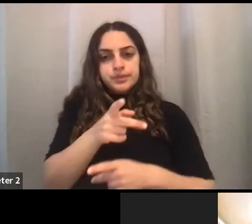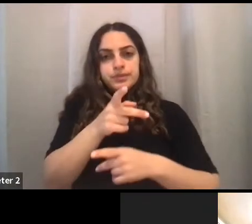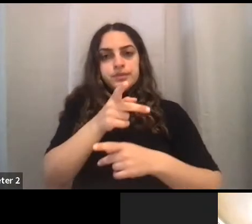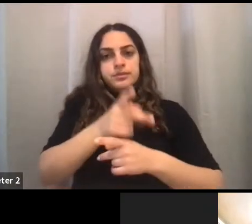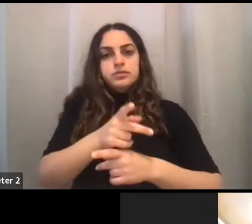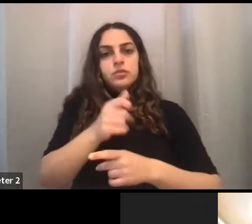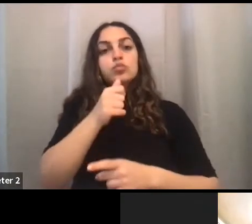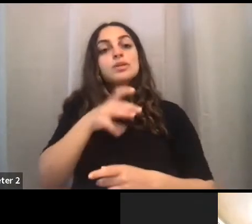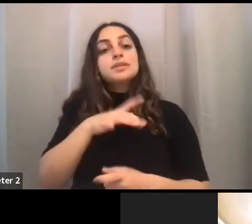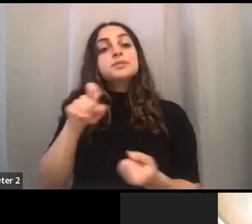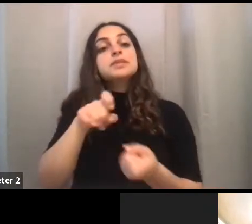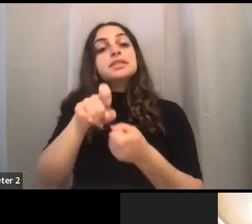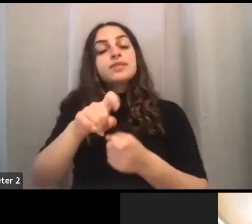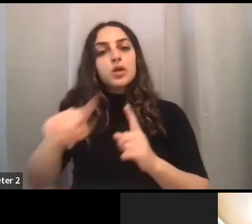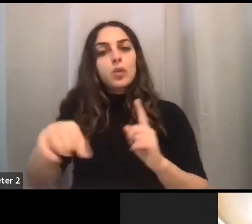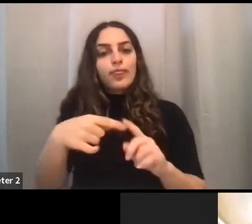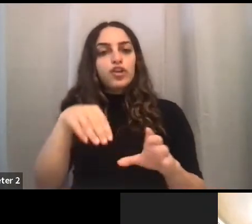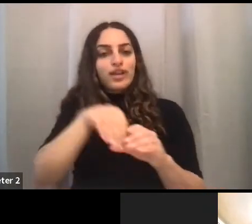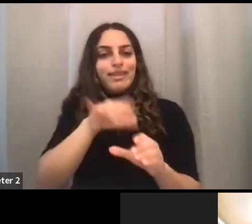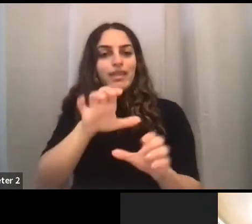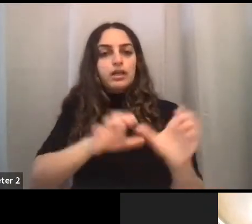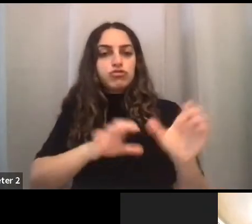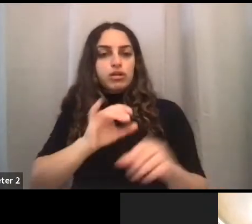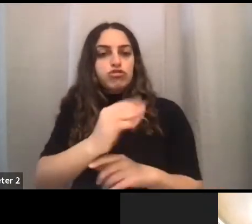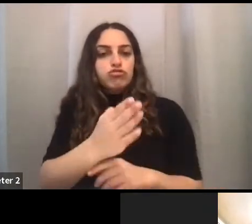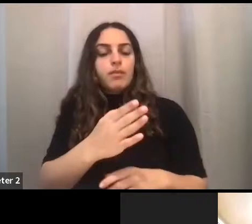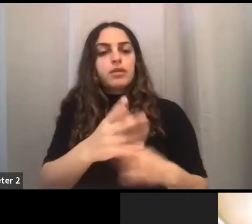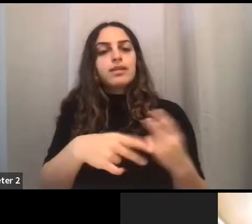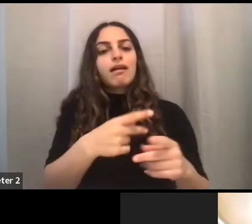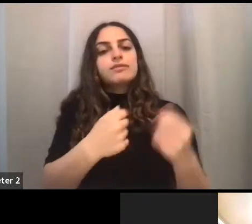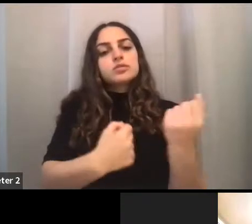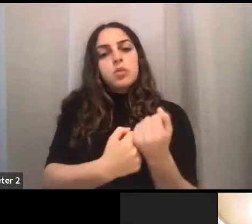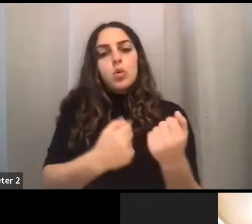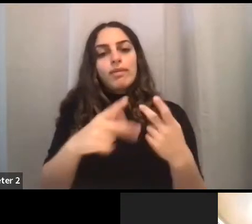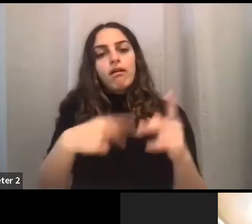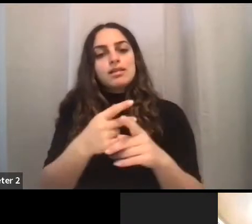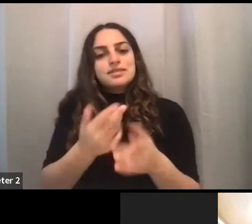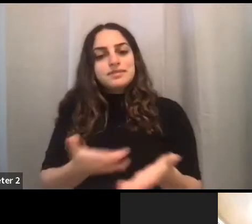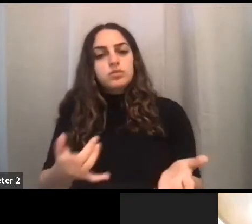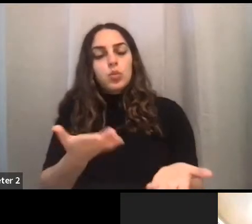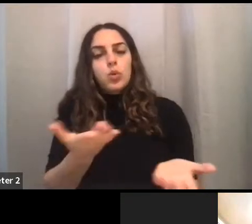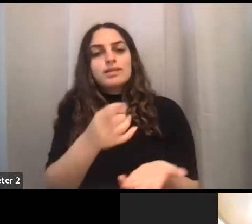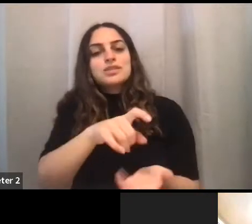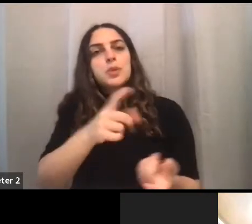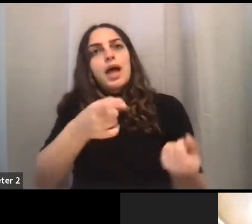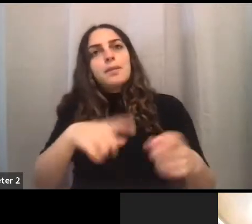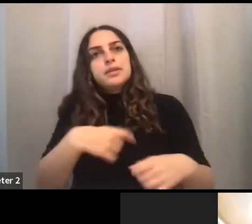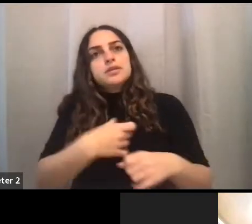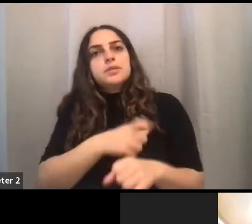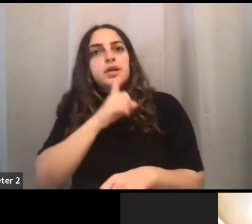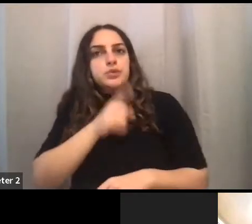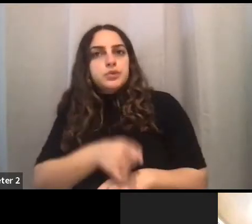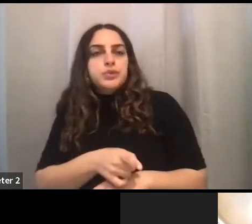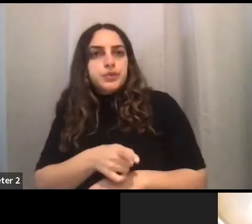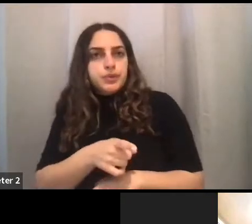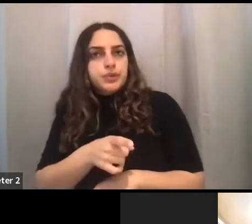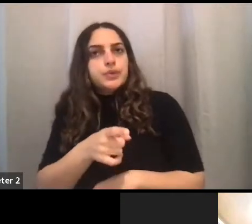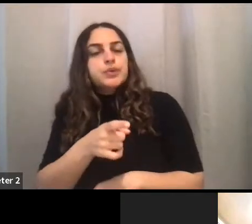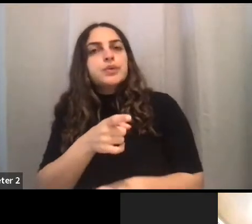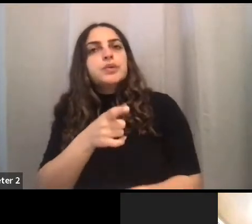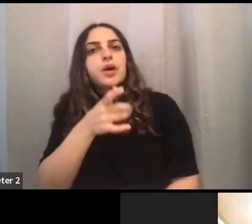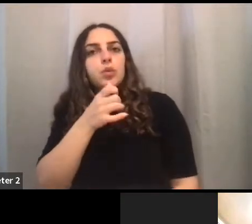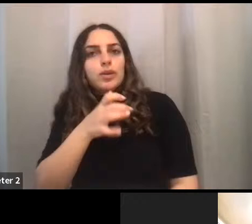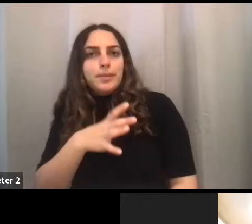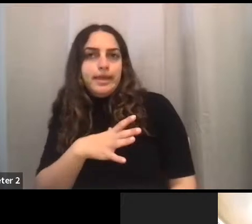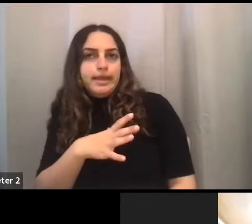they get into that construction job and the kind of support and the kinds of things that need to happen to make sure that they um